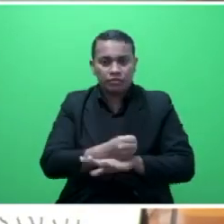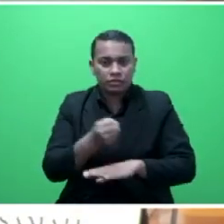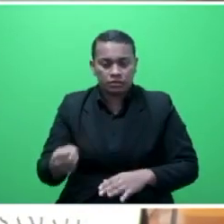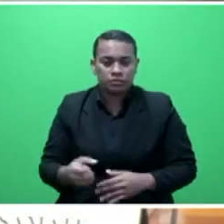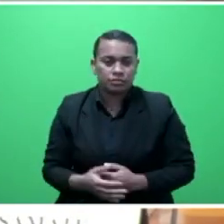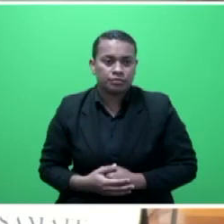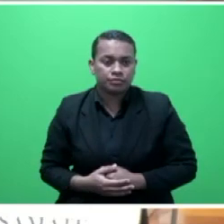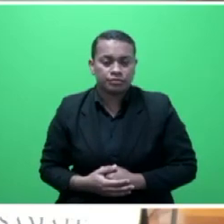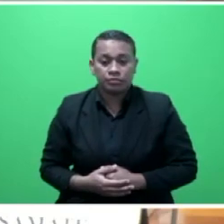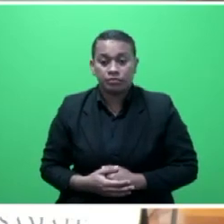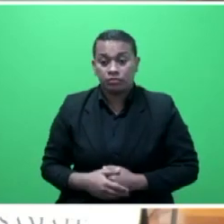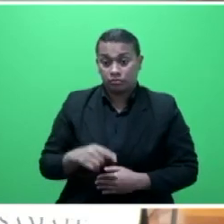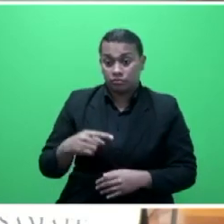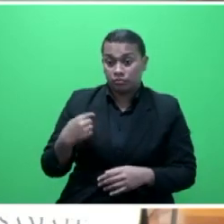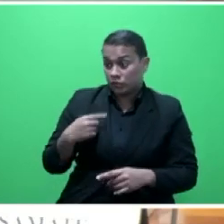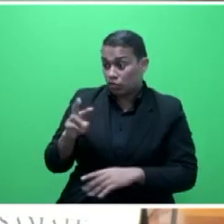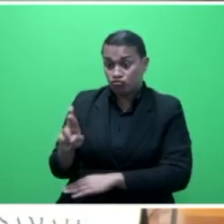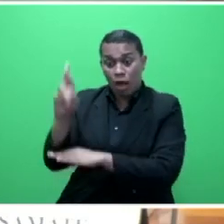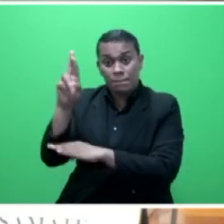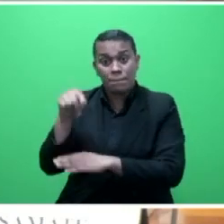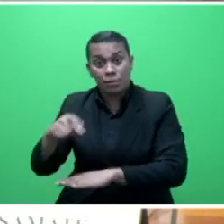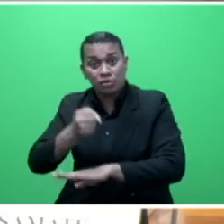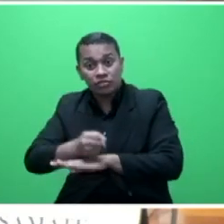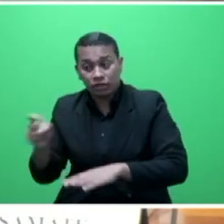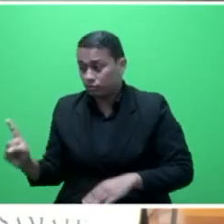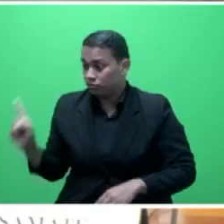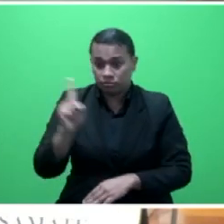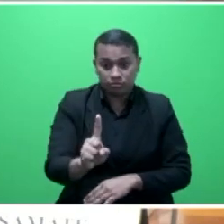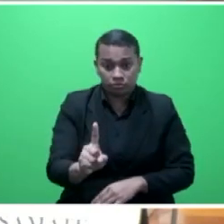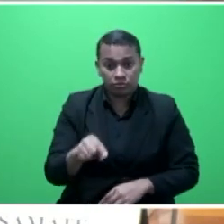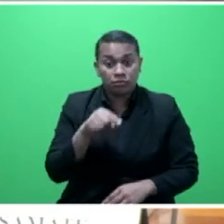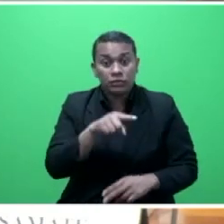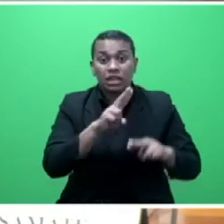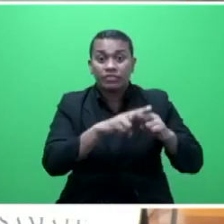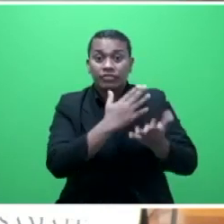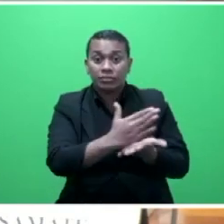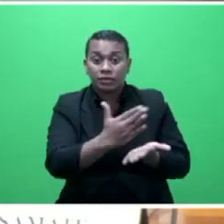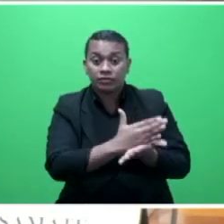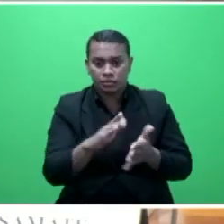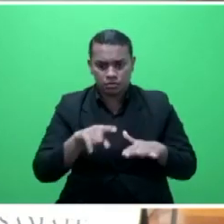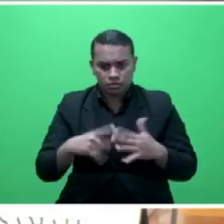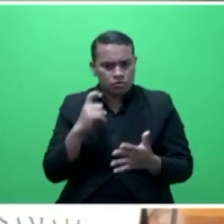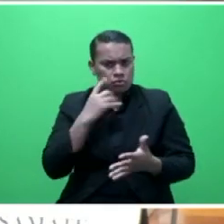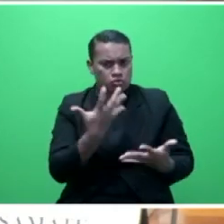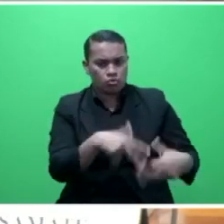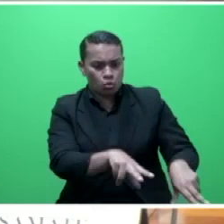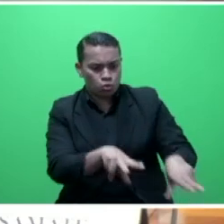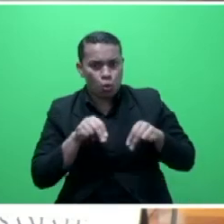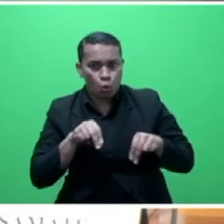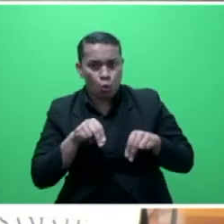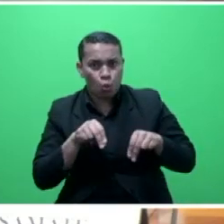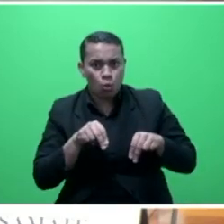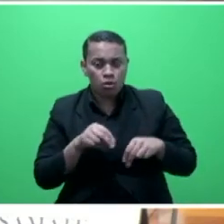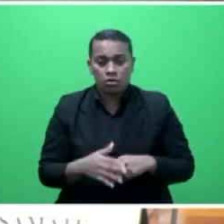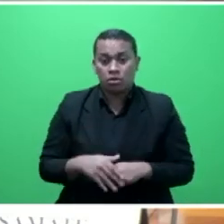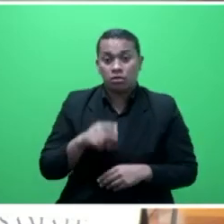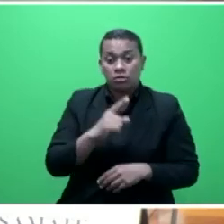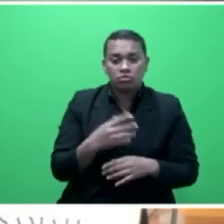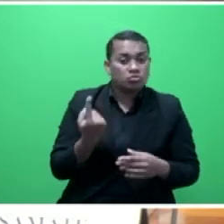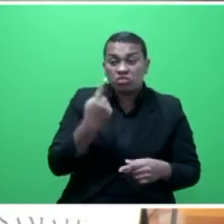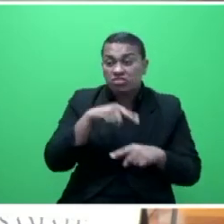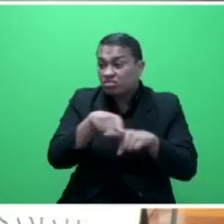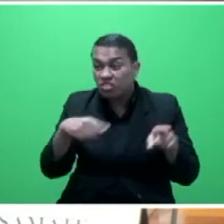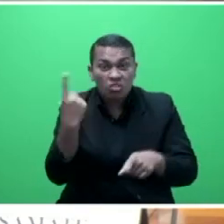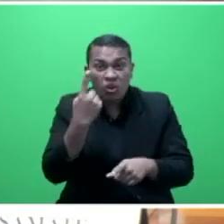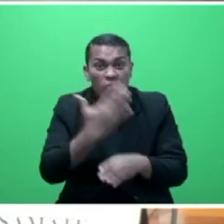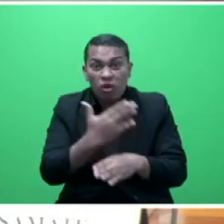representation to the FNPF board, Mr. Speaker, sir, they will now soon allow withdrawals from those who have been unemployed for more than